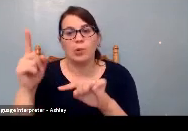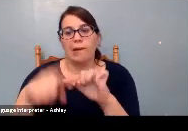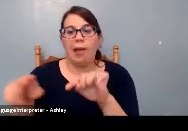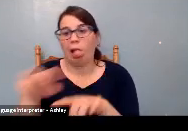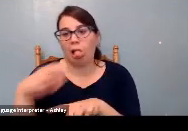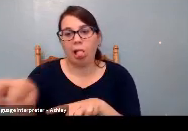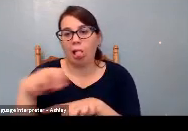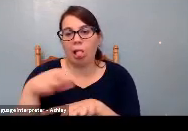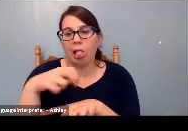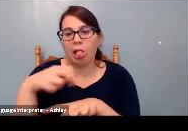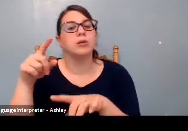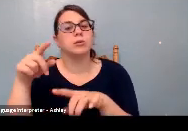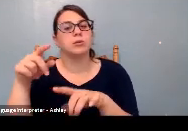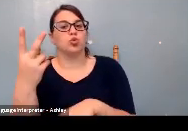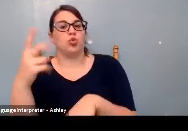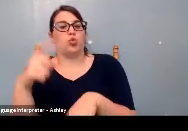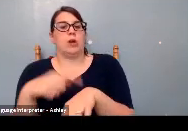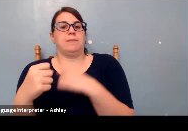year.